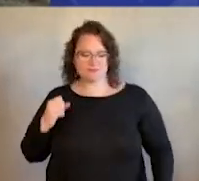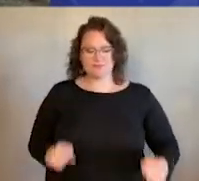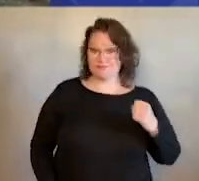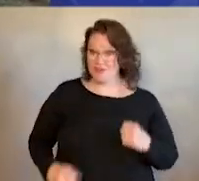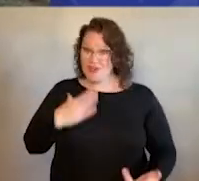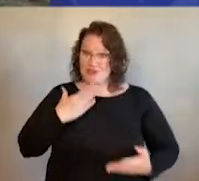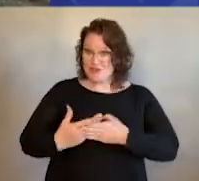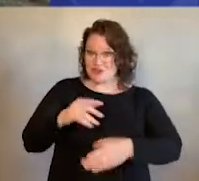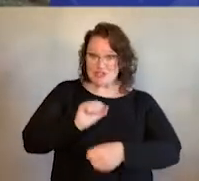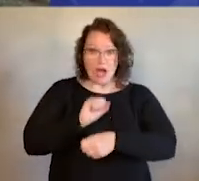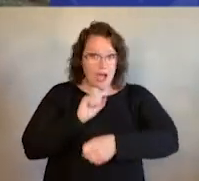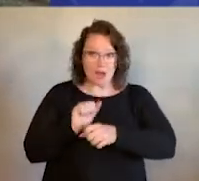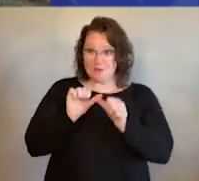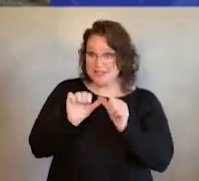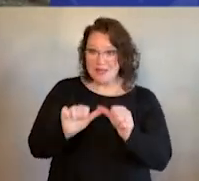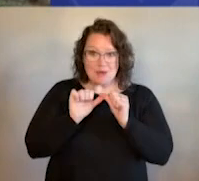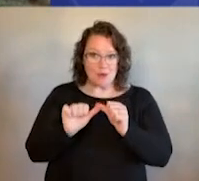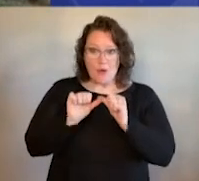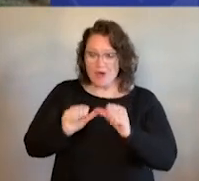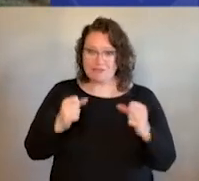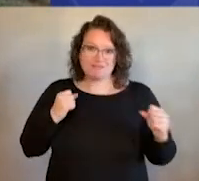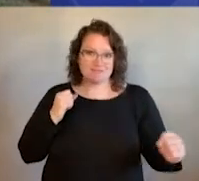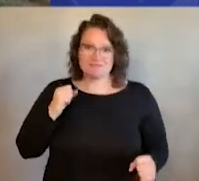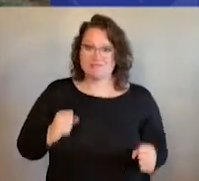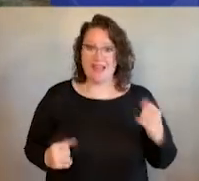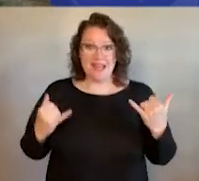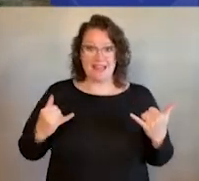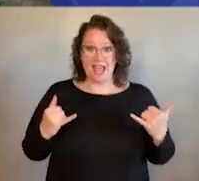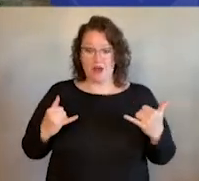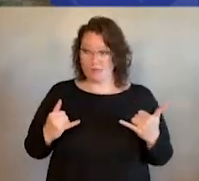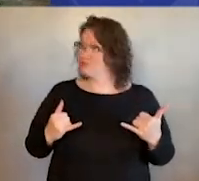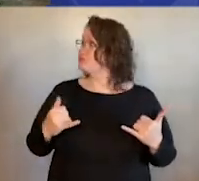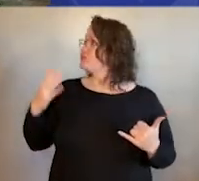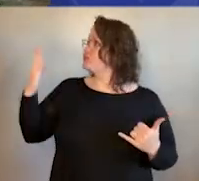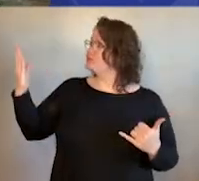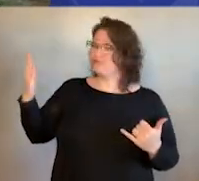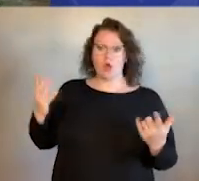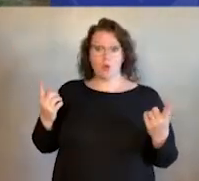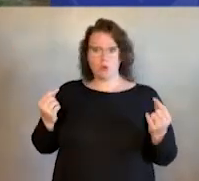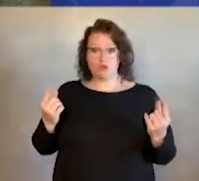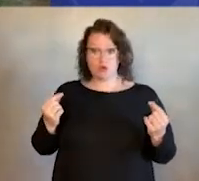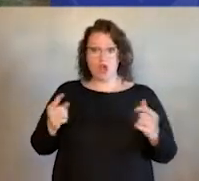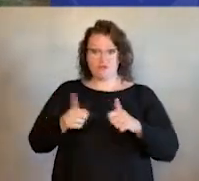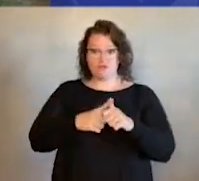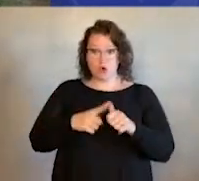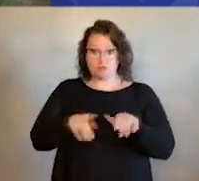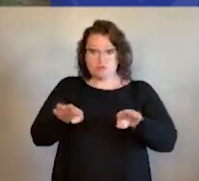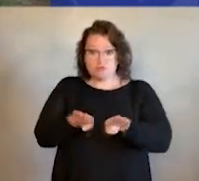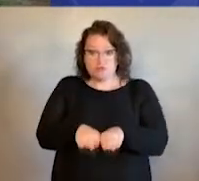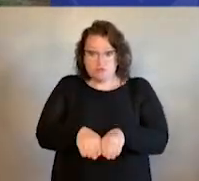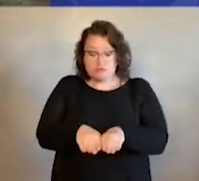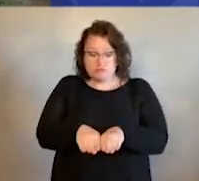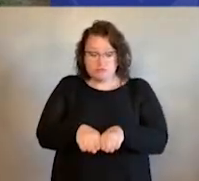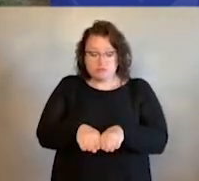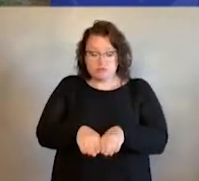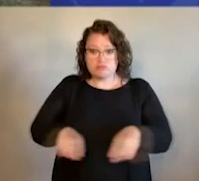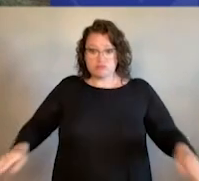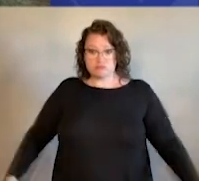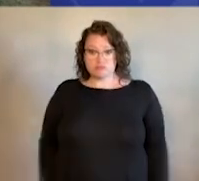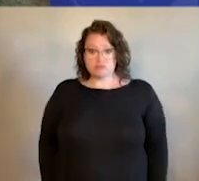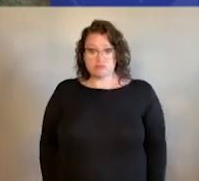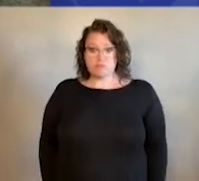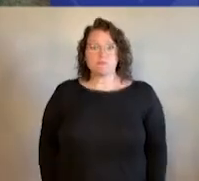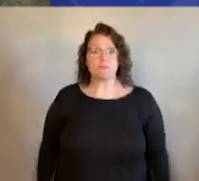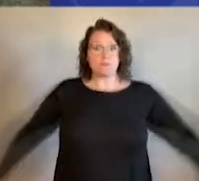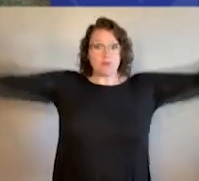Good job. Keep going. Now we're going to do some jumping jacks. When we do our jumping jacks, we start with our feet together, our hands by our side.